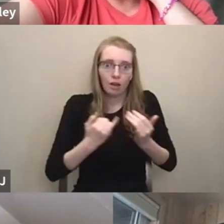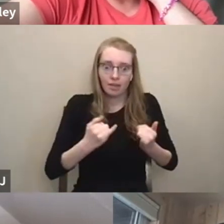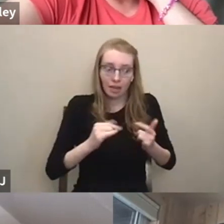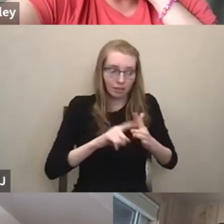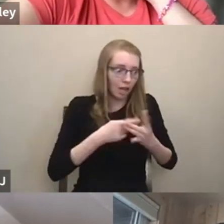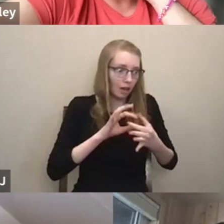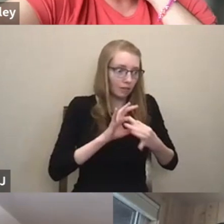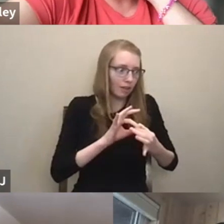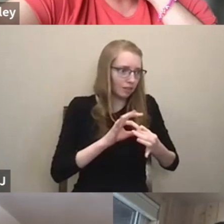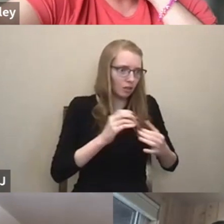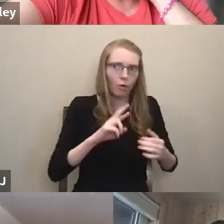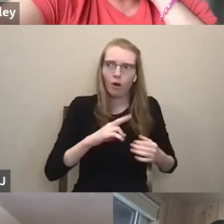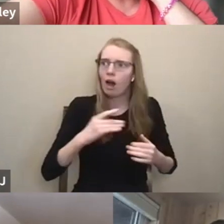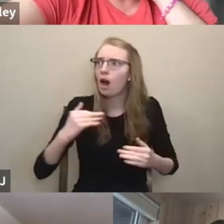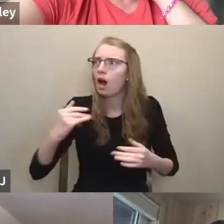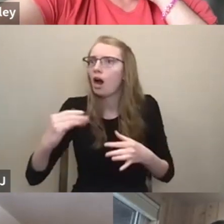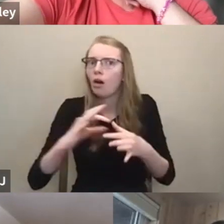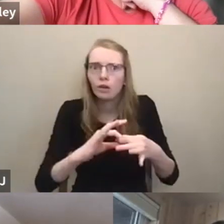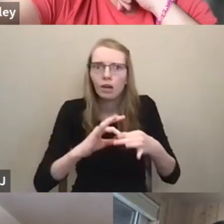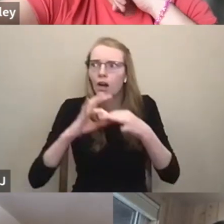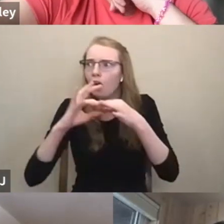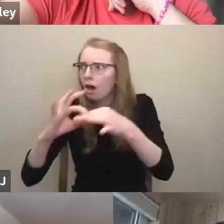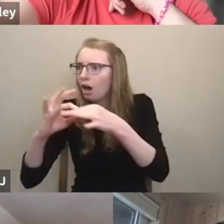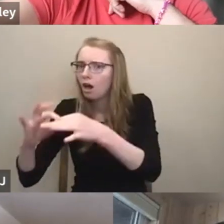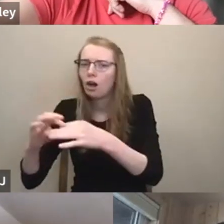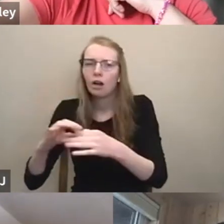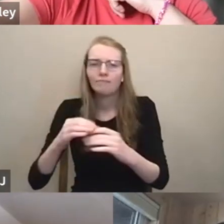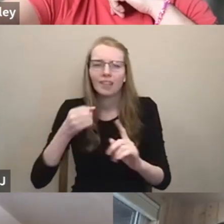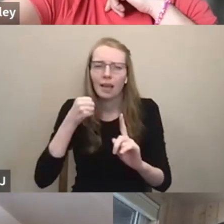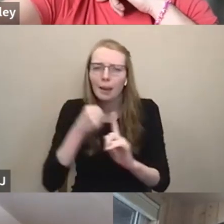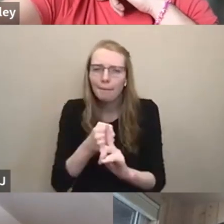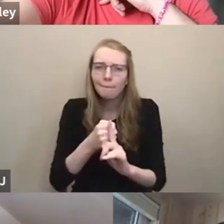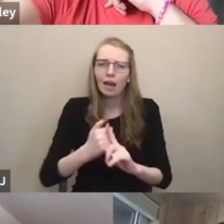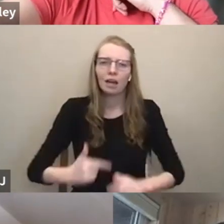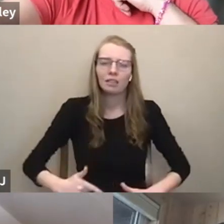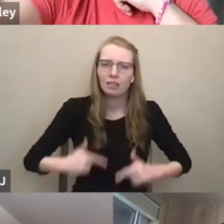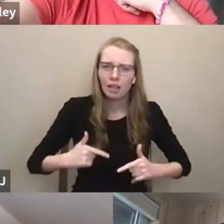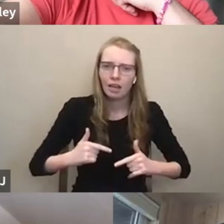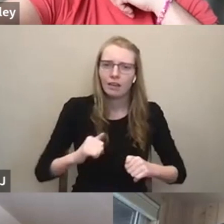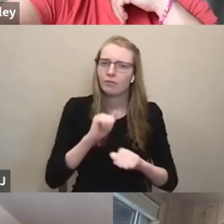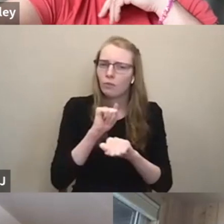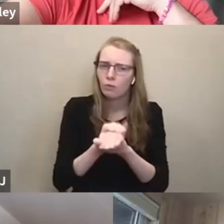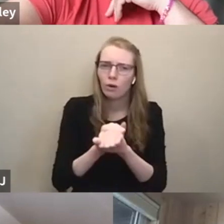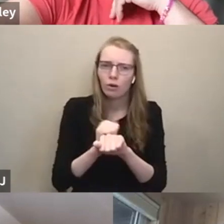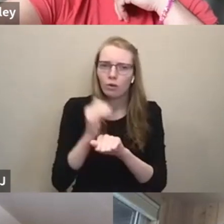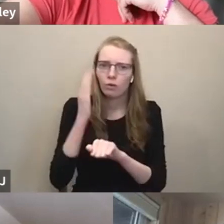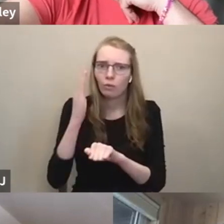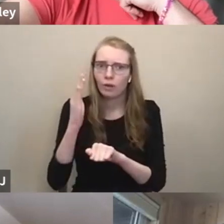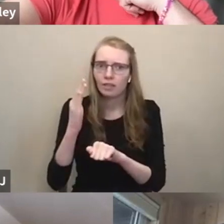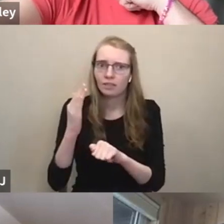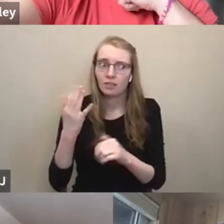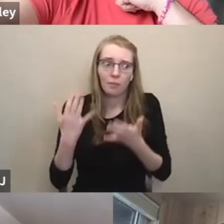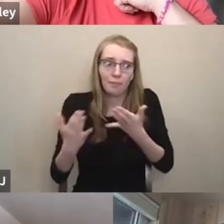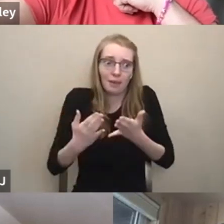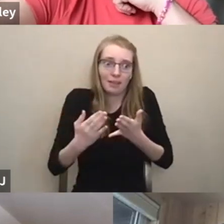life. Mm-hmm. The people that I have began relationships with 20 years ago, you're in theater school, you meet